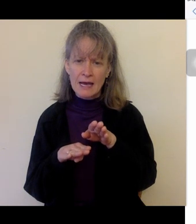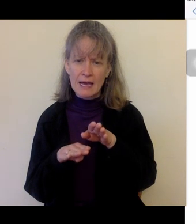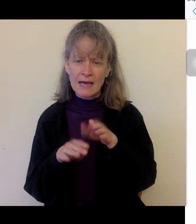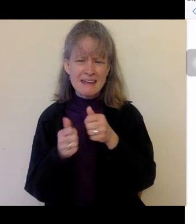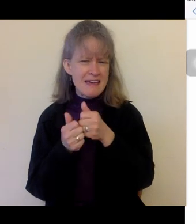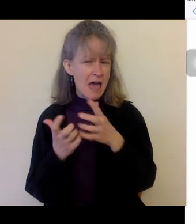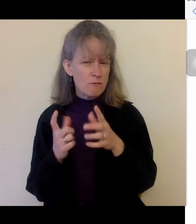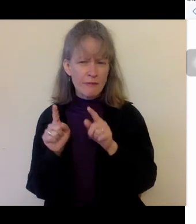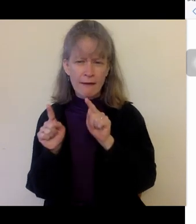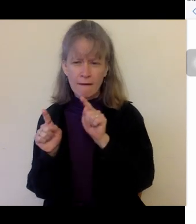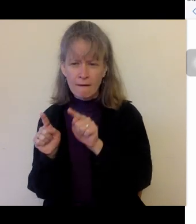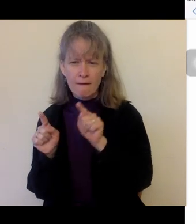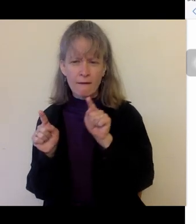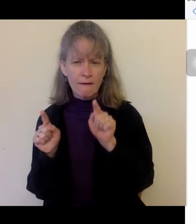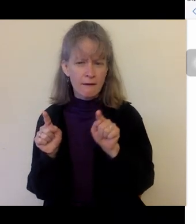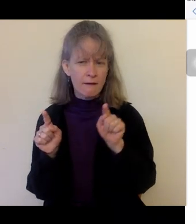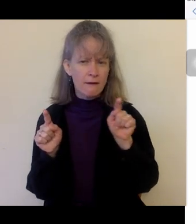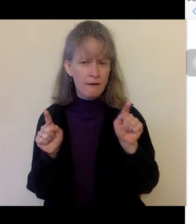everything